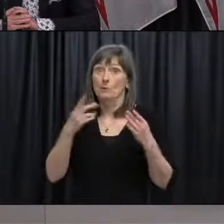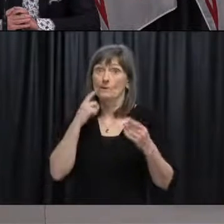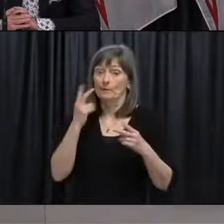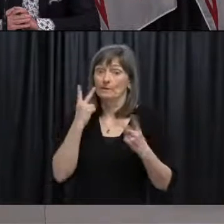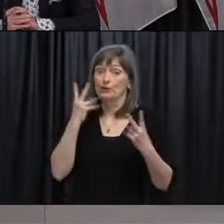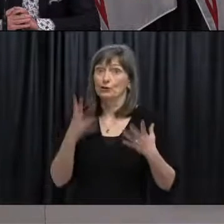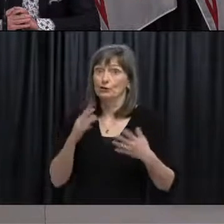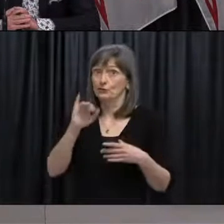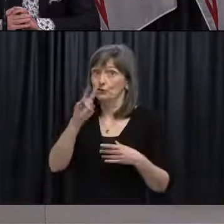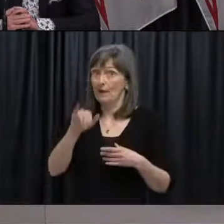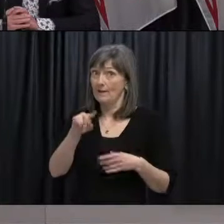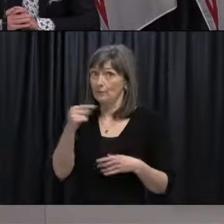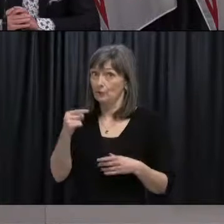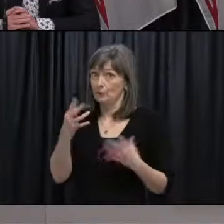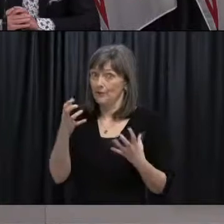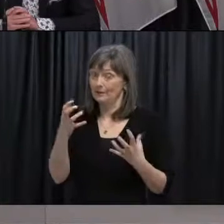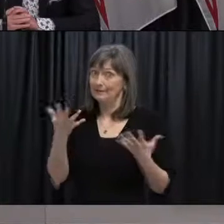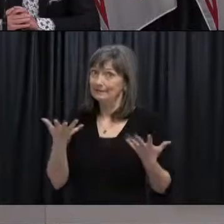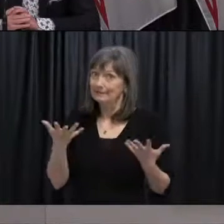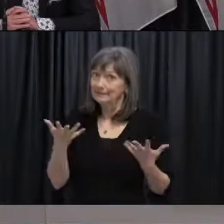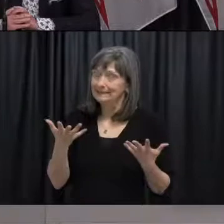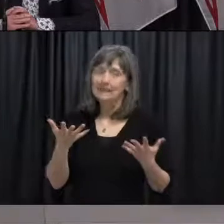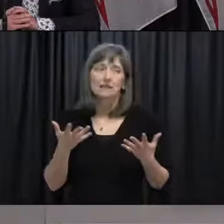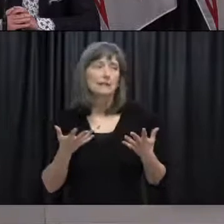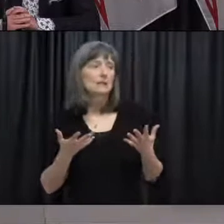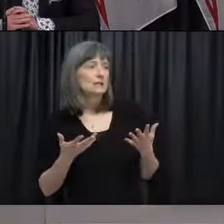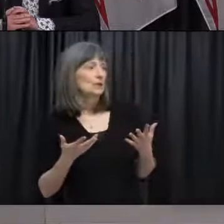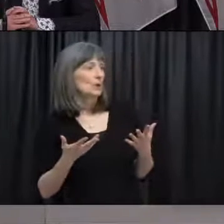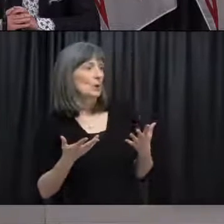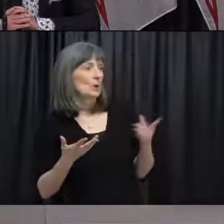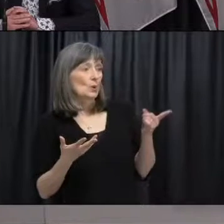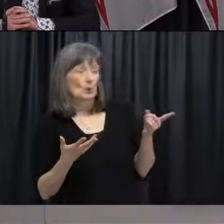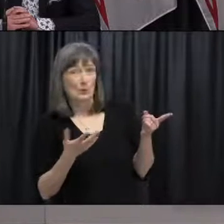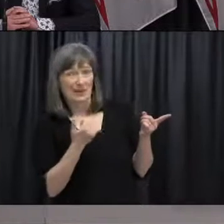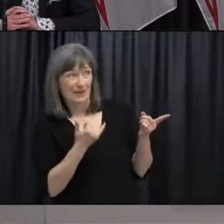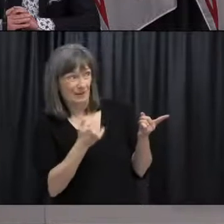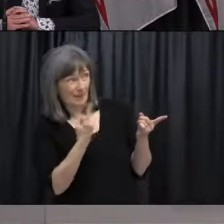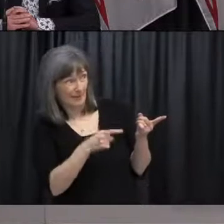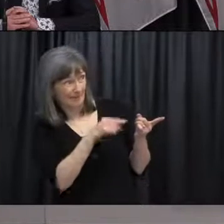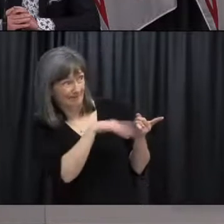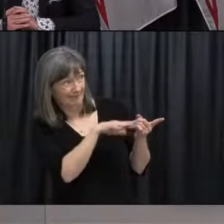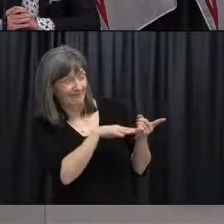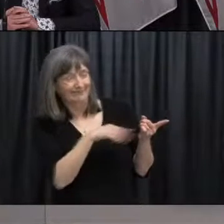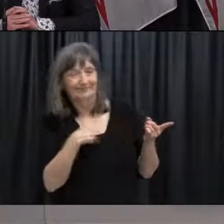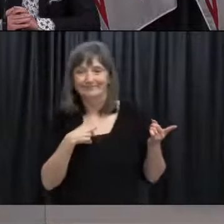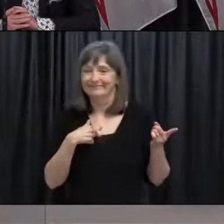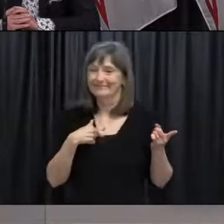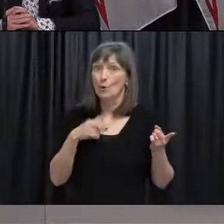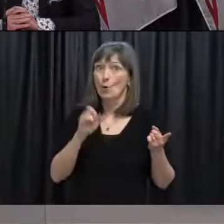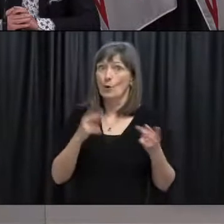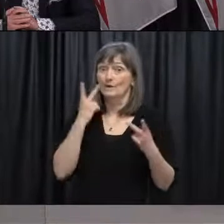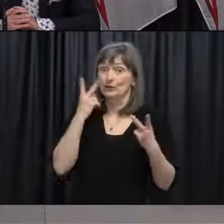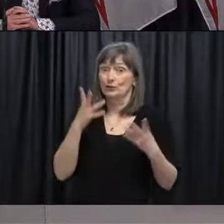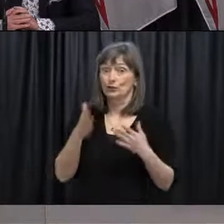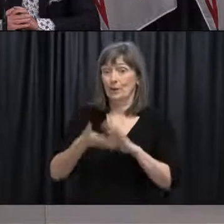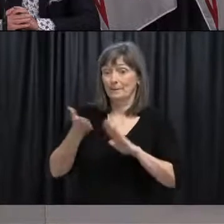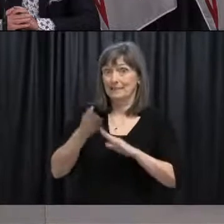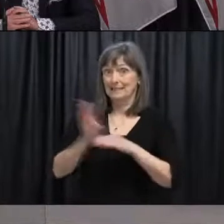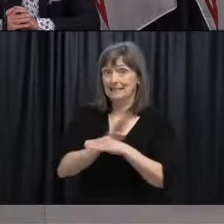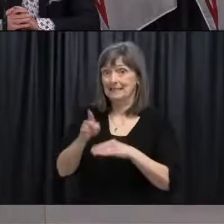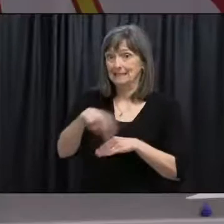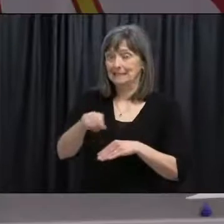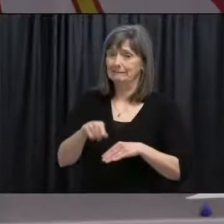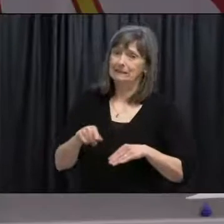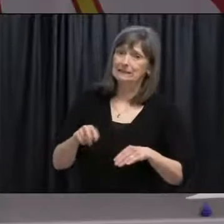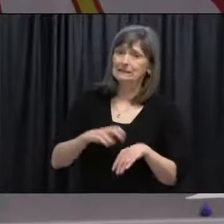that at this time? And what would you say to tourism operators that may be feeling a bit antsy right now? Well,